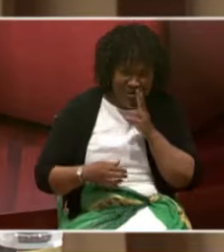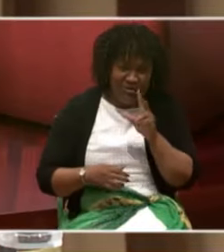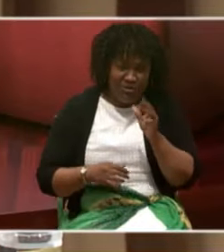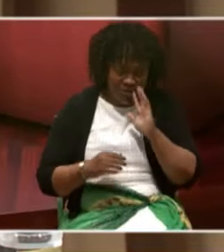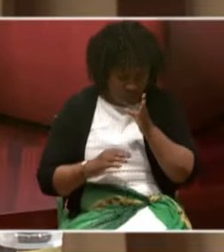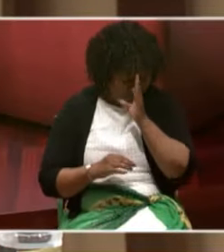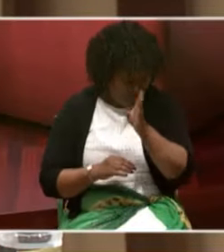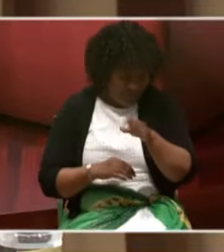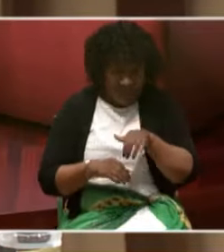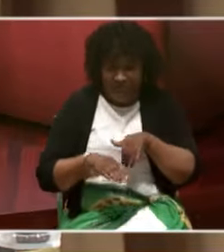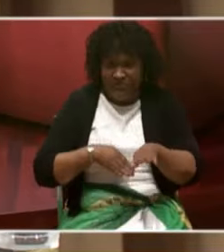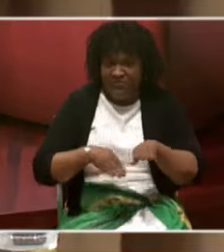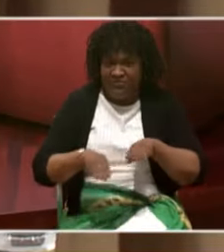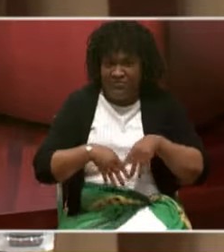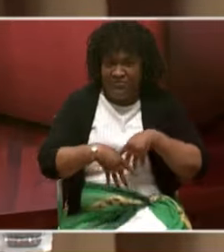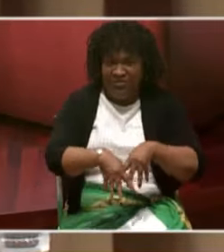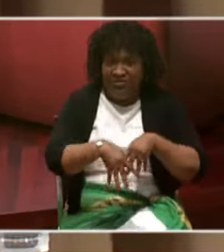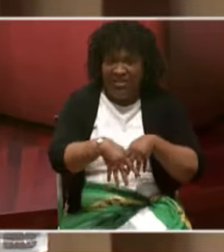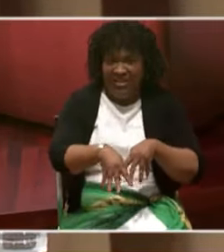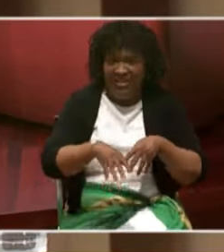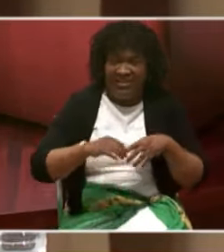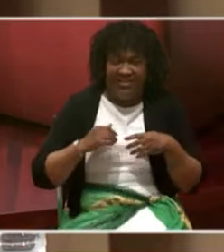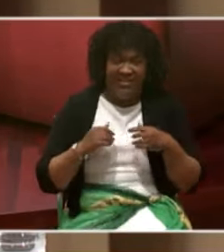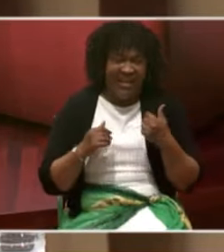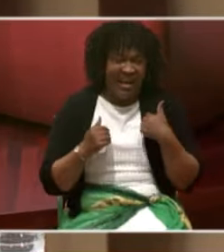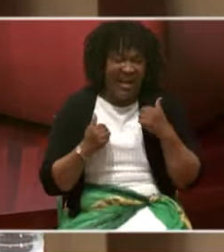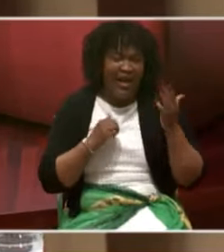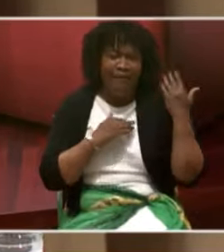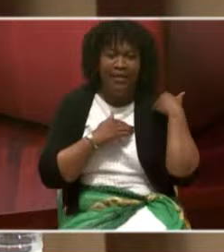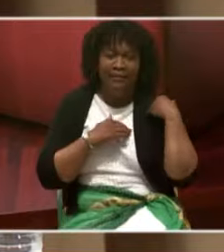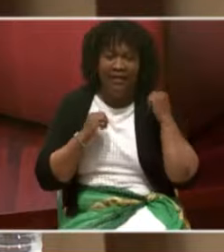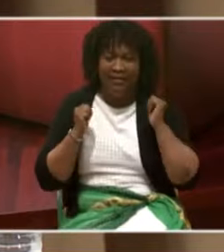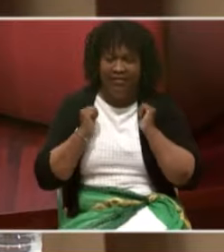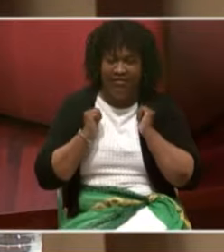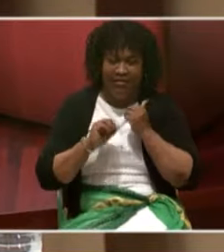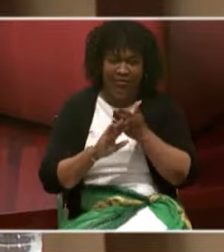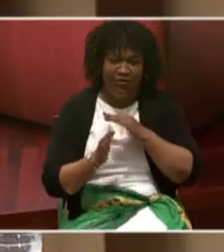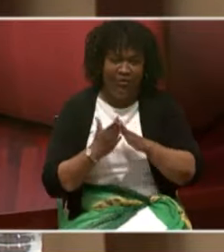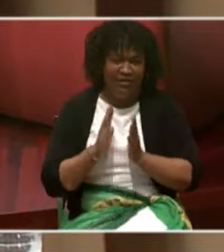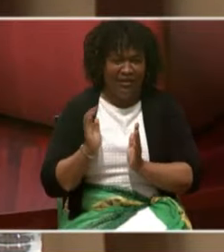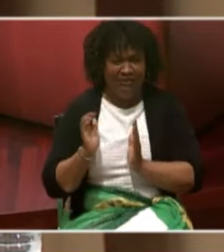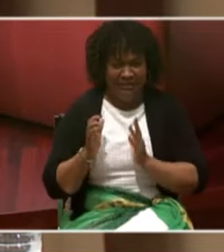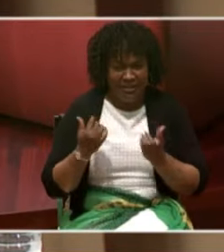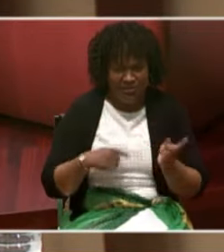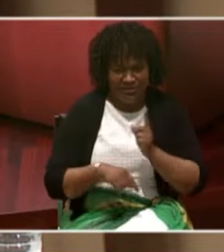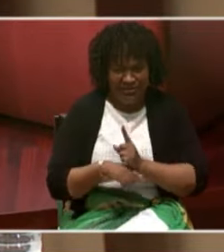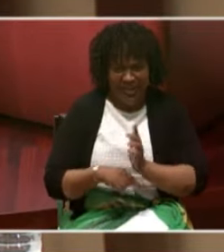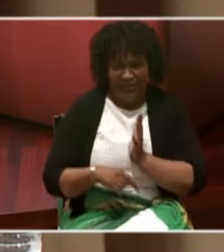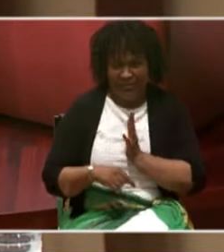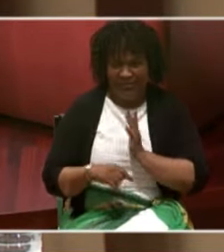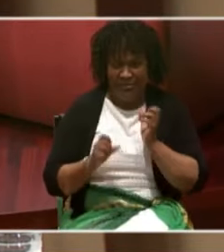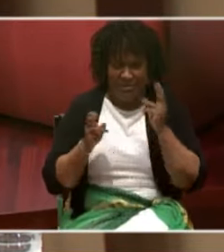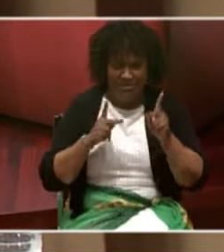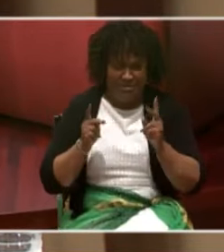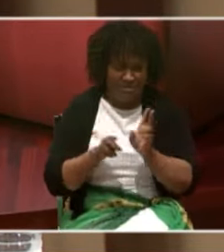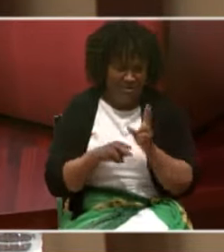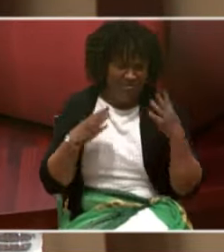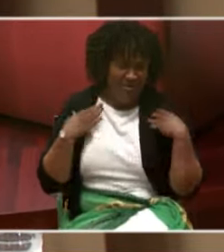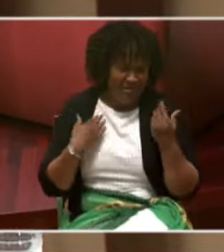And someone said, "John, say something to the audience. Say something." And I stood up and said something like, "I don't understand